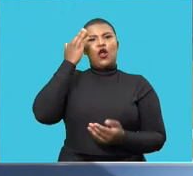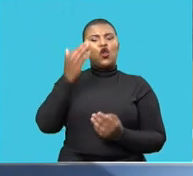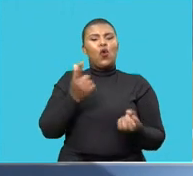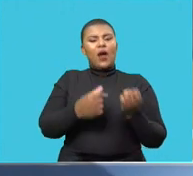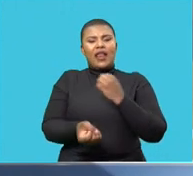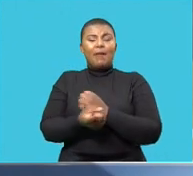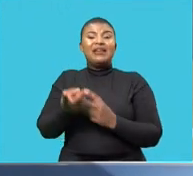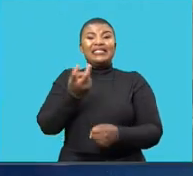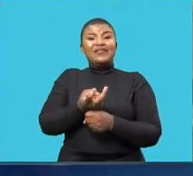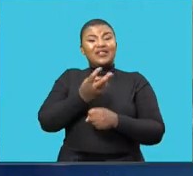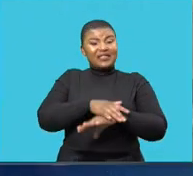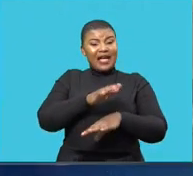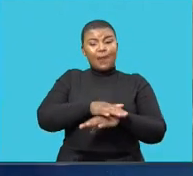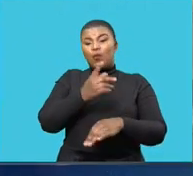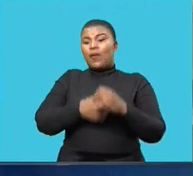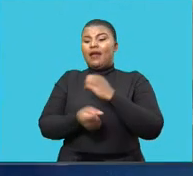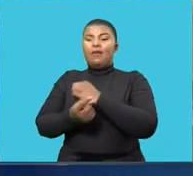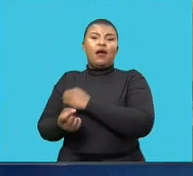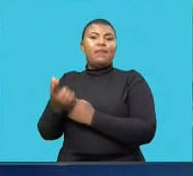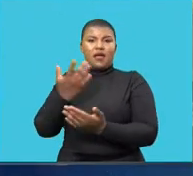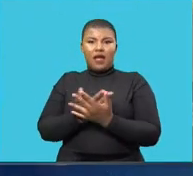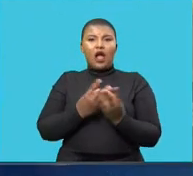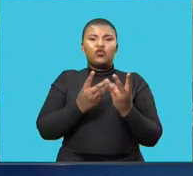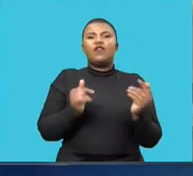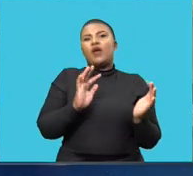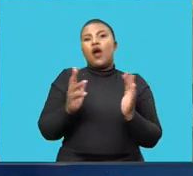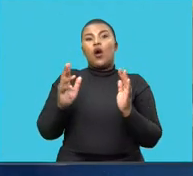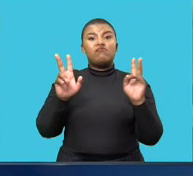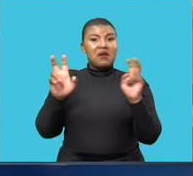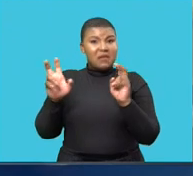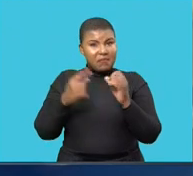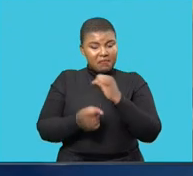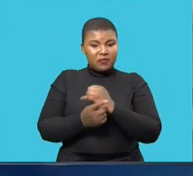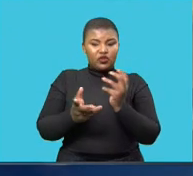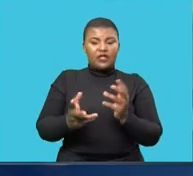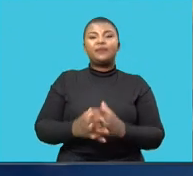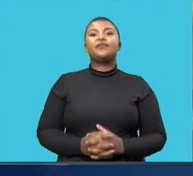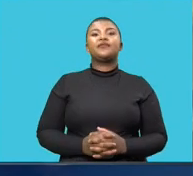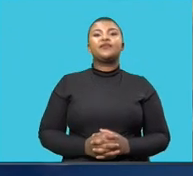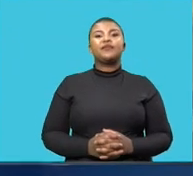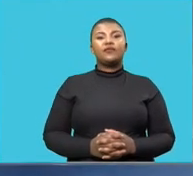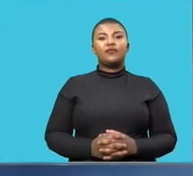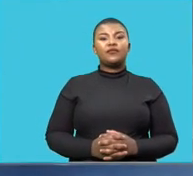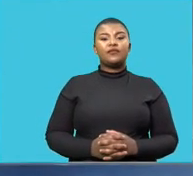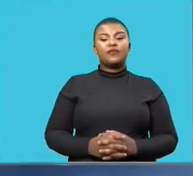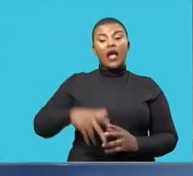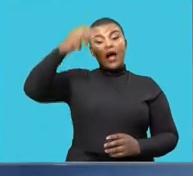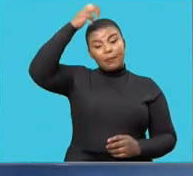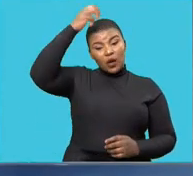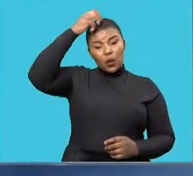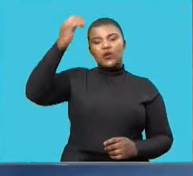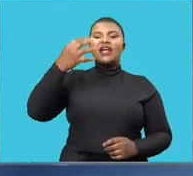in difficult situation when it comes to these issues that are being discussed here. Amakhosi, they've got their small courts